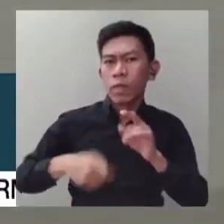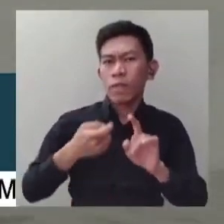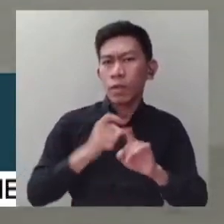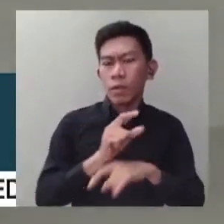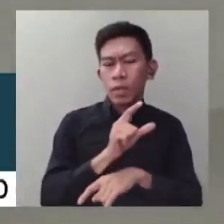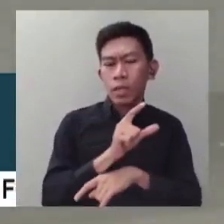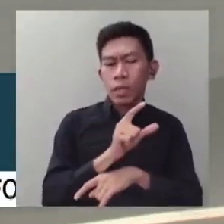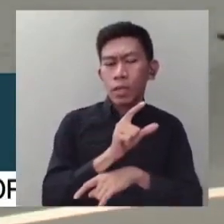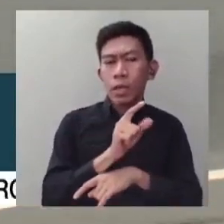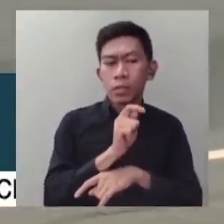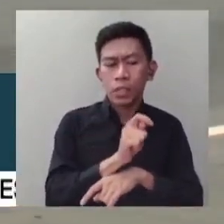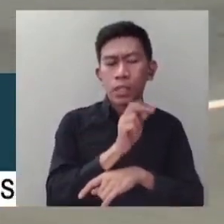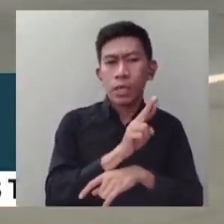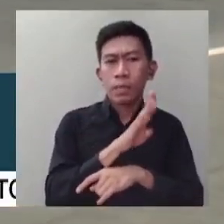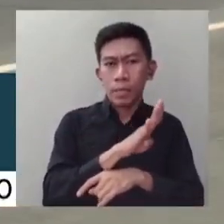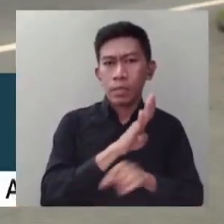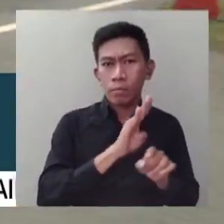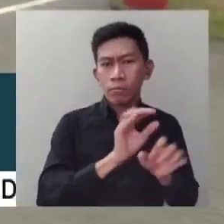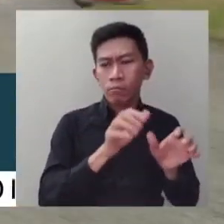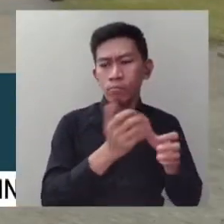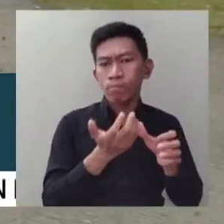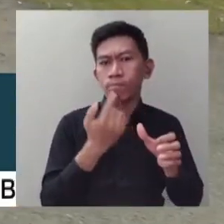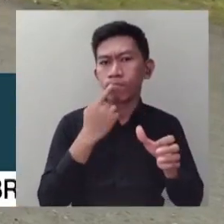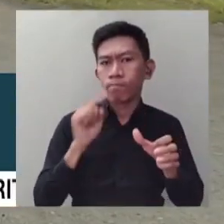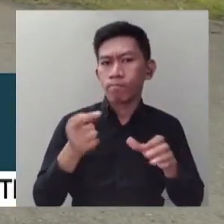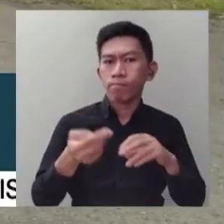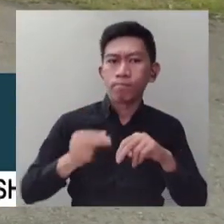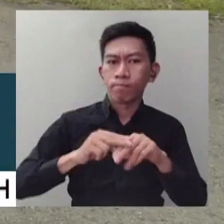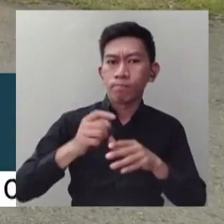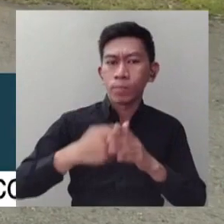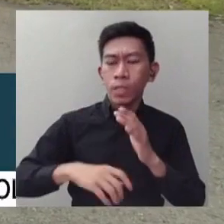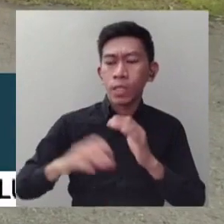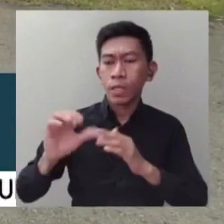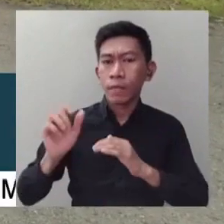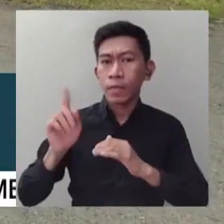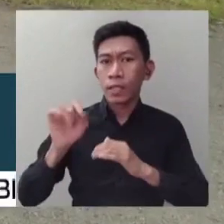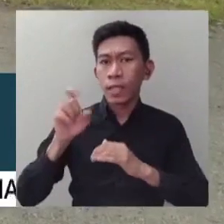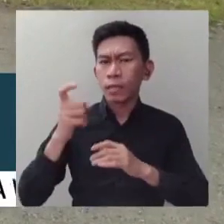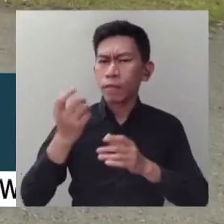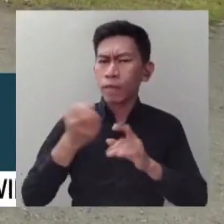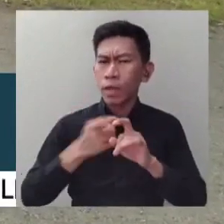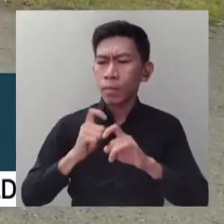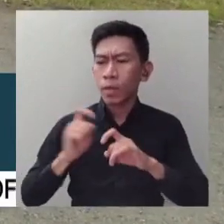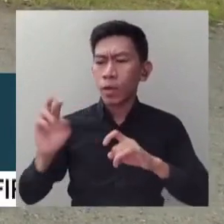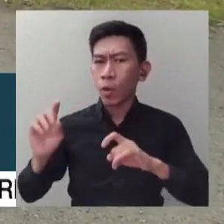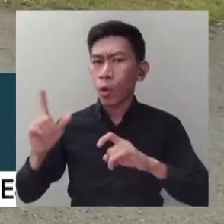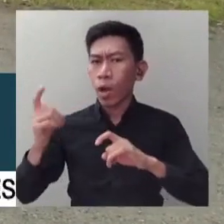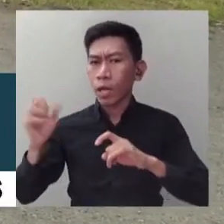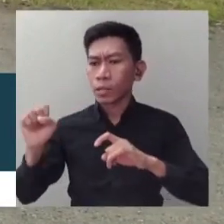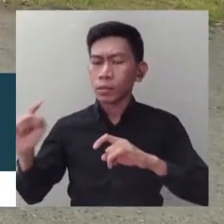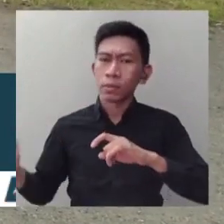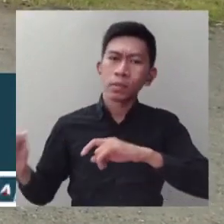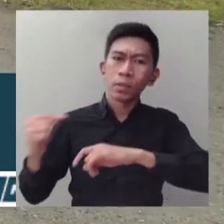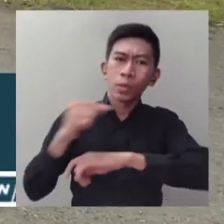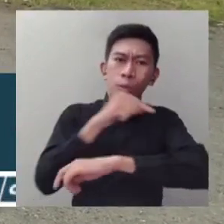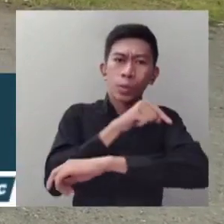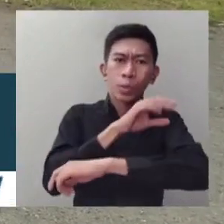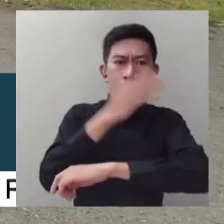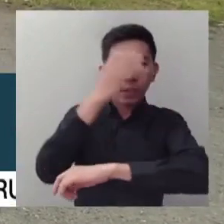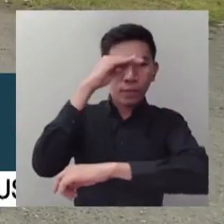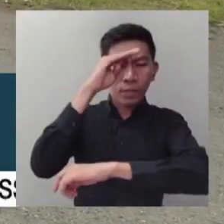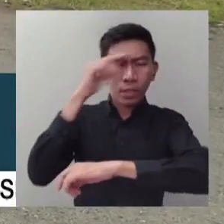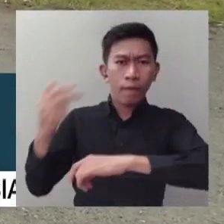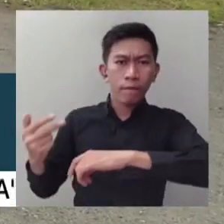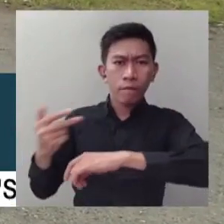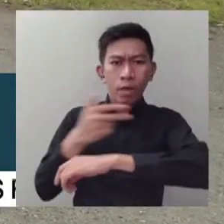TRB. Cavitex traverses the coast of Manila, connecting Ross Boulevard to Cavite, with two toll plazas in Parañaque Toll Plaza